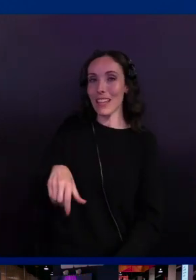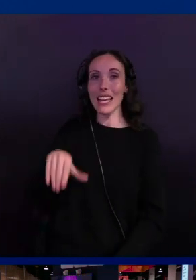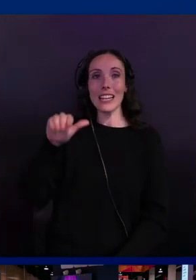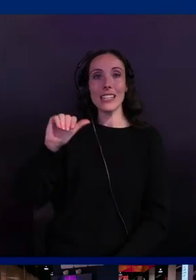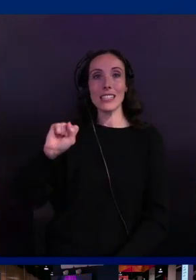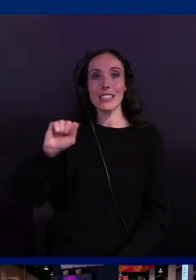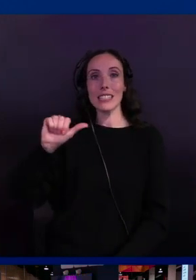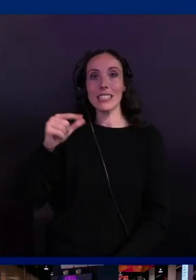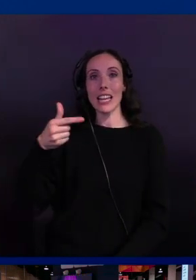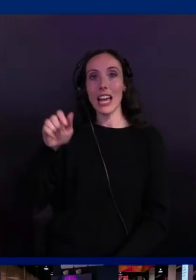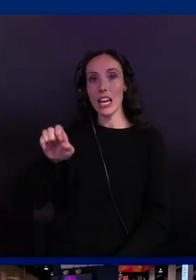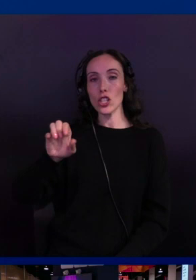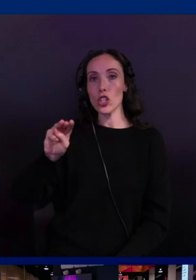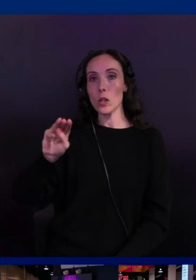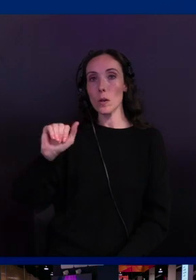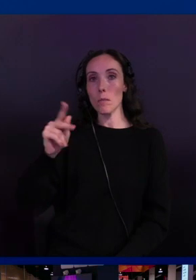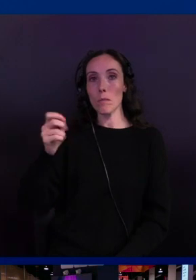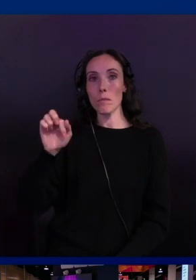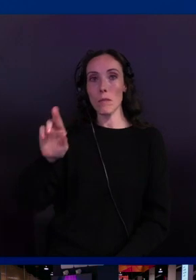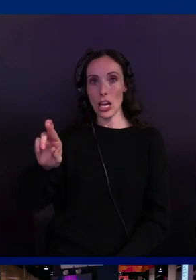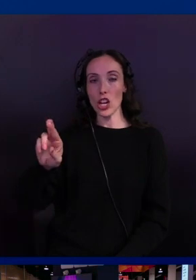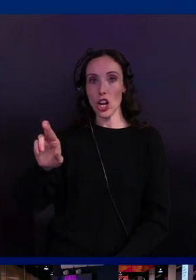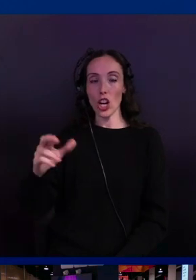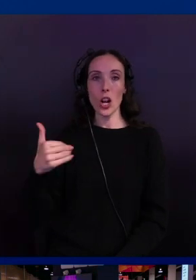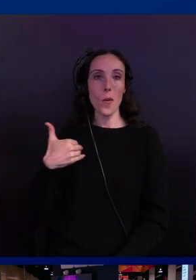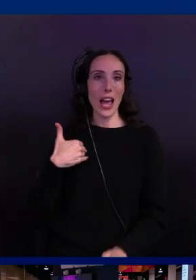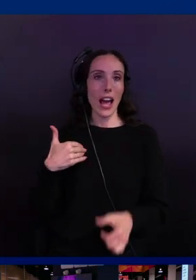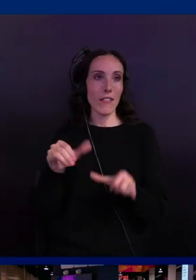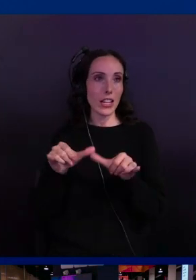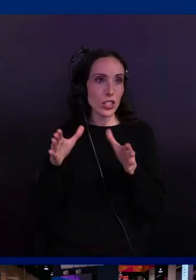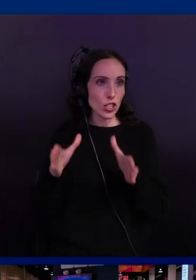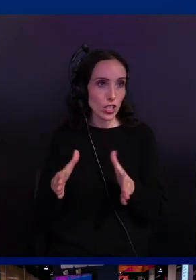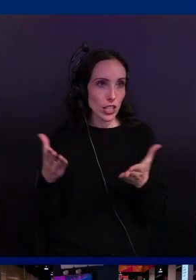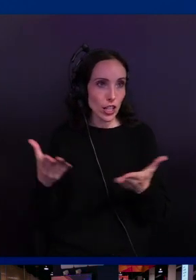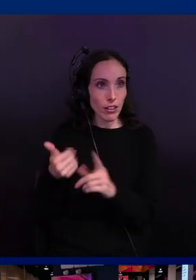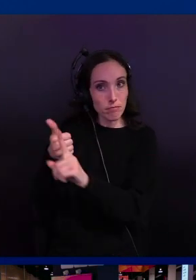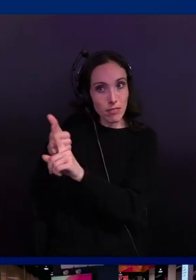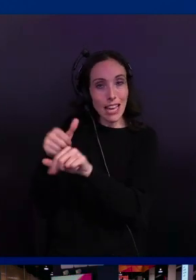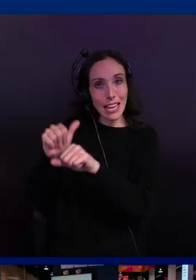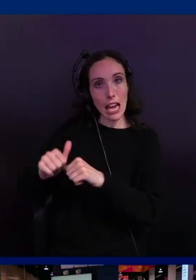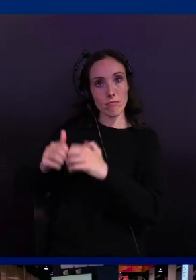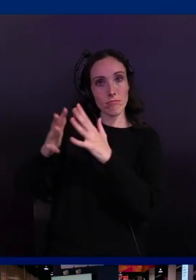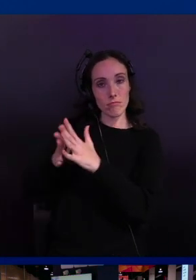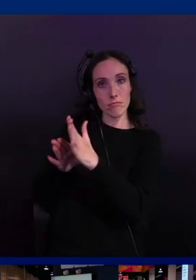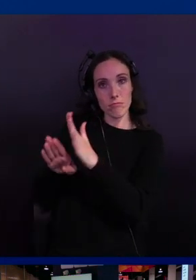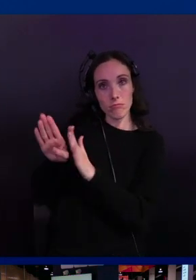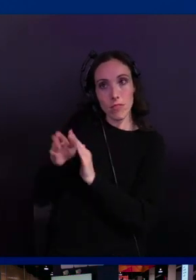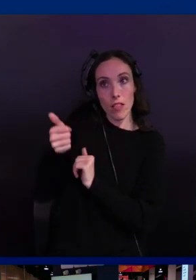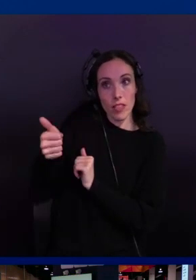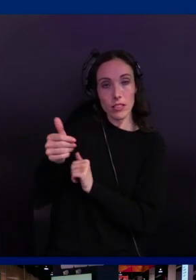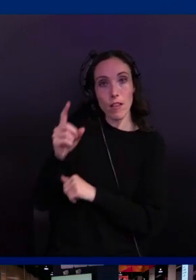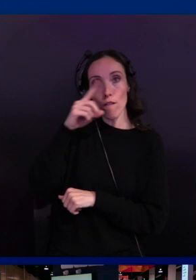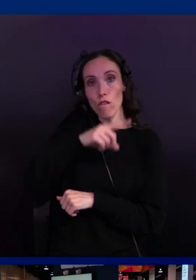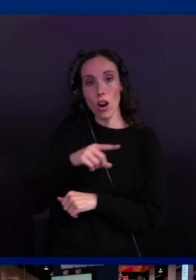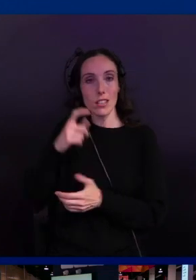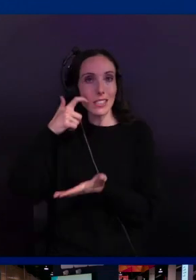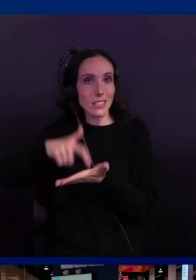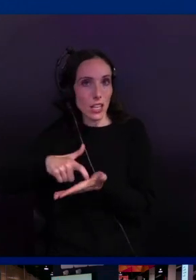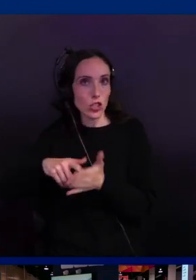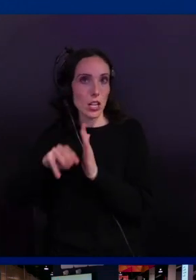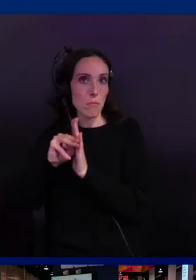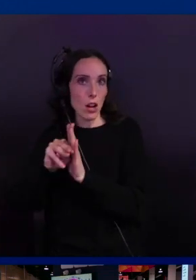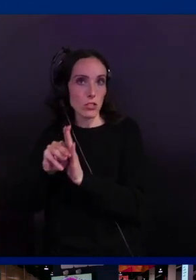data scientist team along with the security engineer, security analyst, they can build their own fraud detection model. I'll walk through the